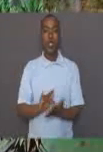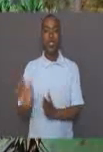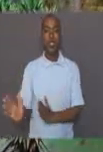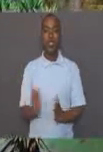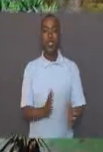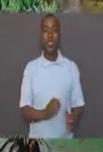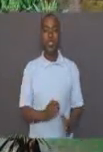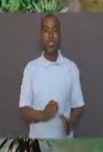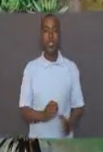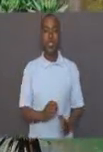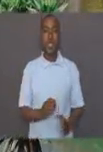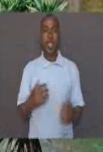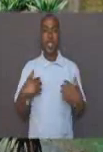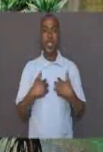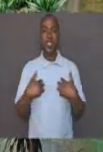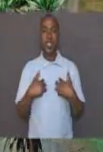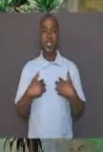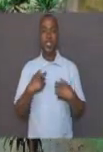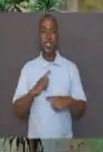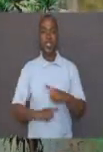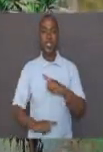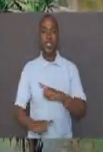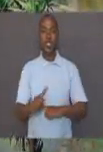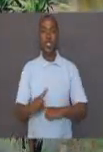animal genetic resources,